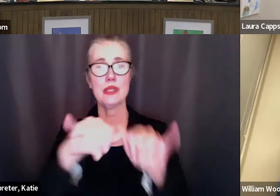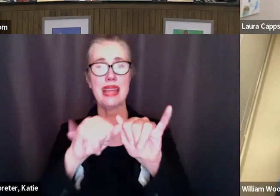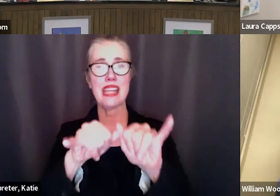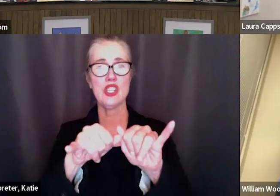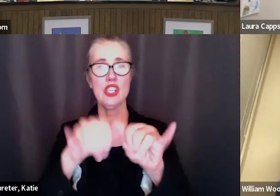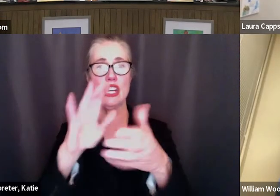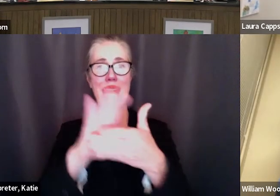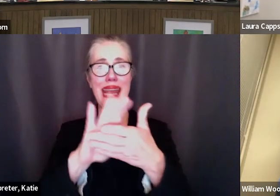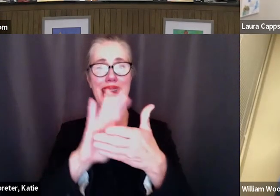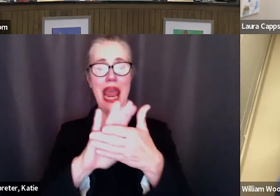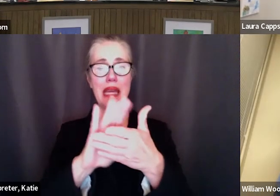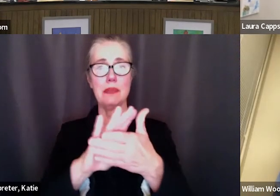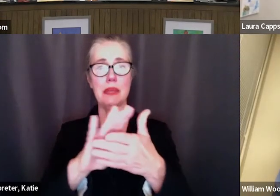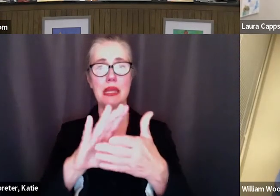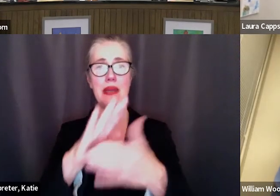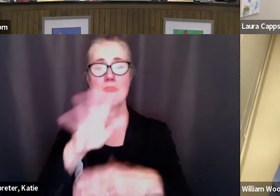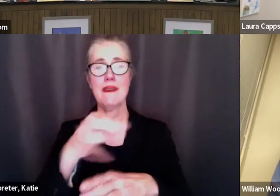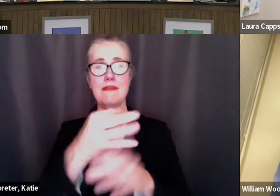buildings